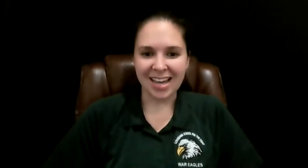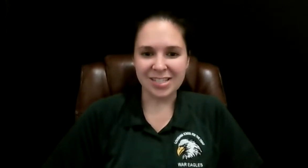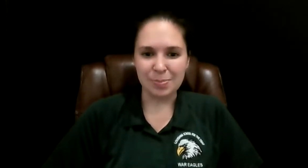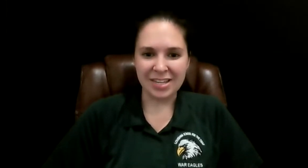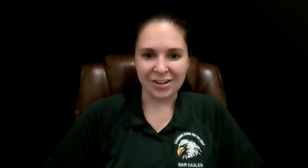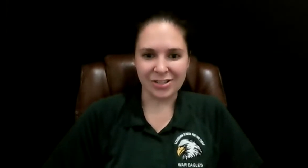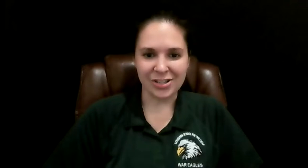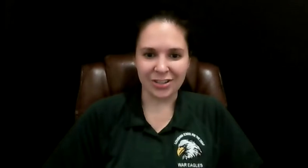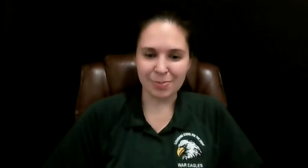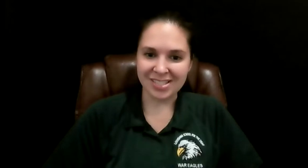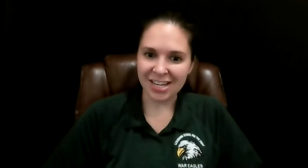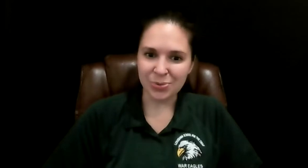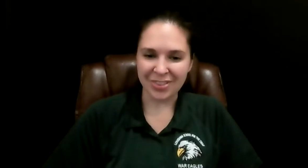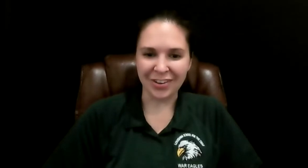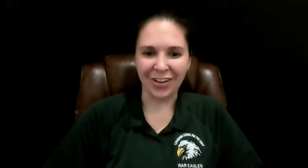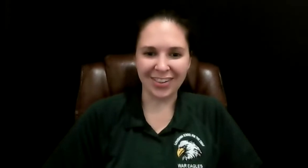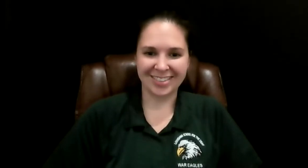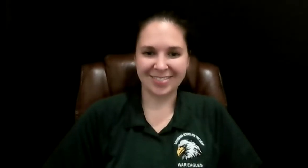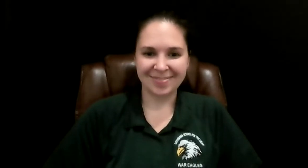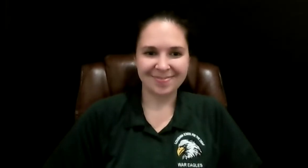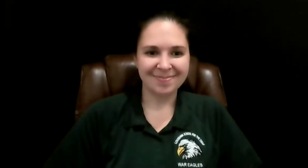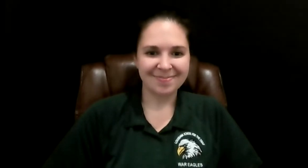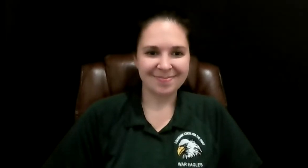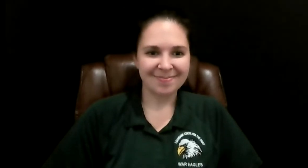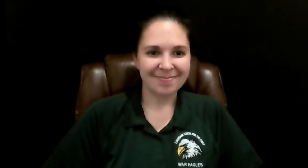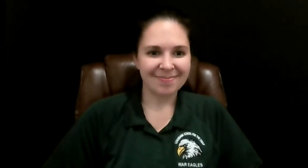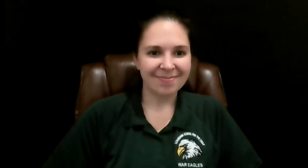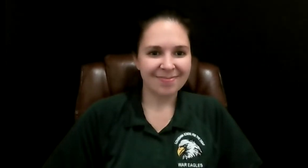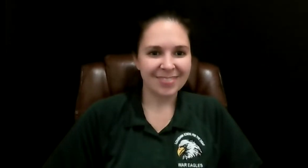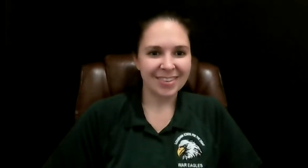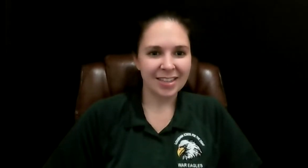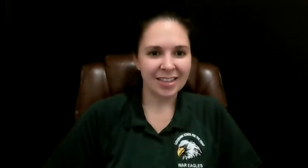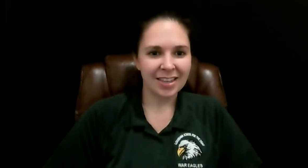very excited to be here to share this presentation with y'all.